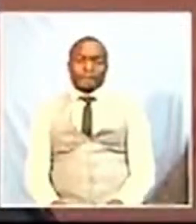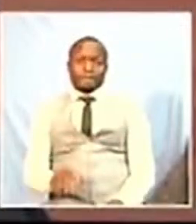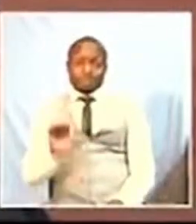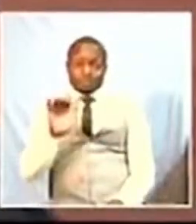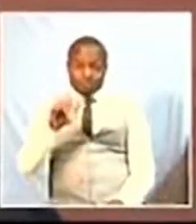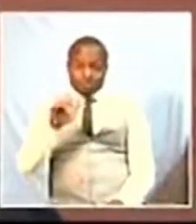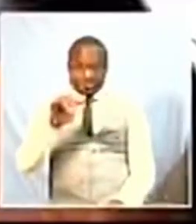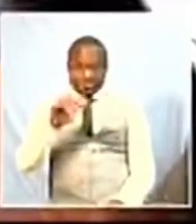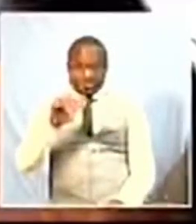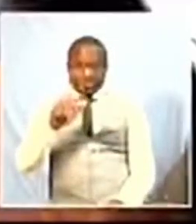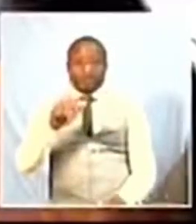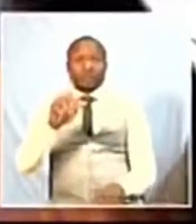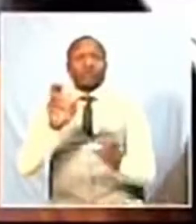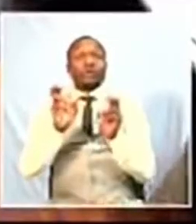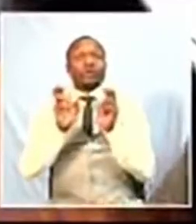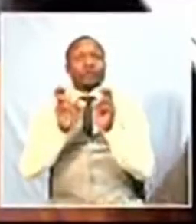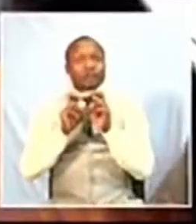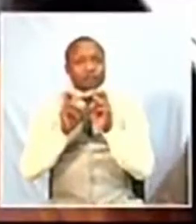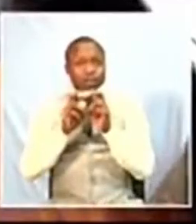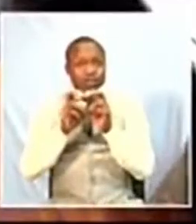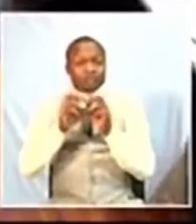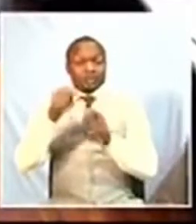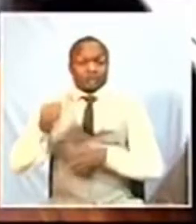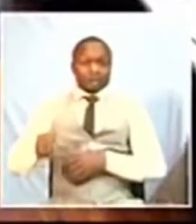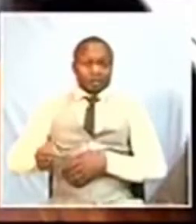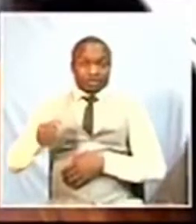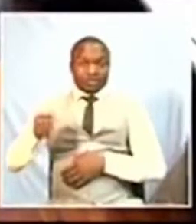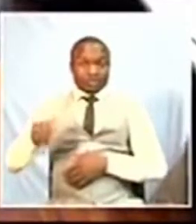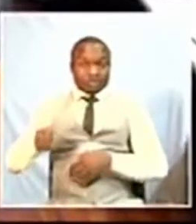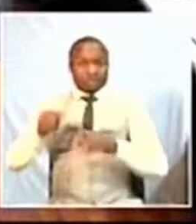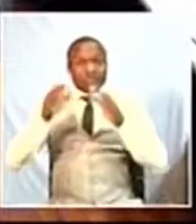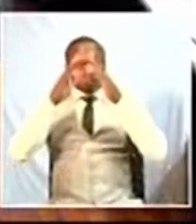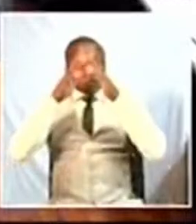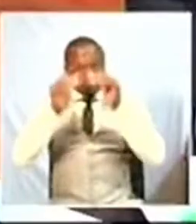Yes, Chair. The contracts for the chiefs' palaces were signed in.